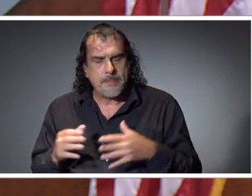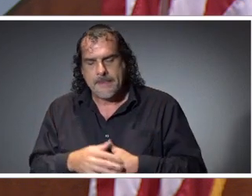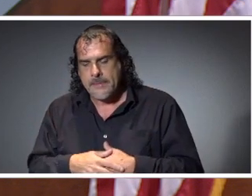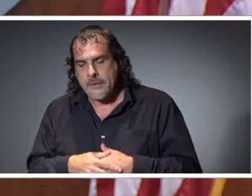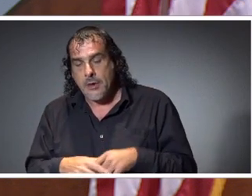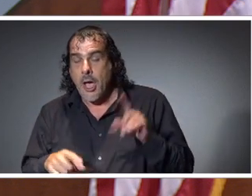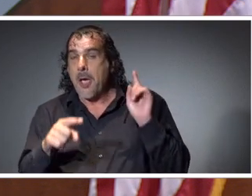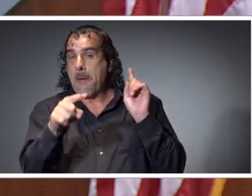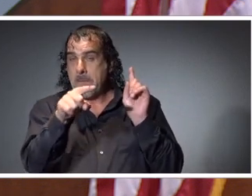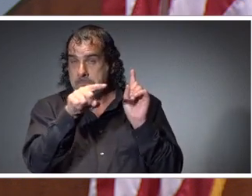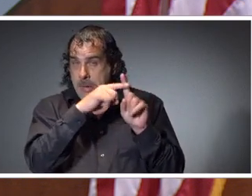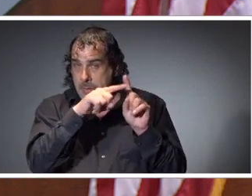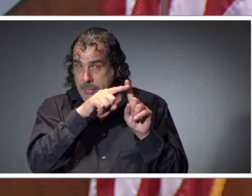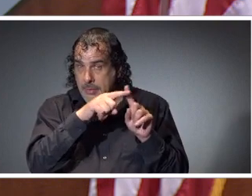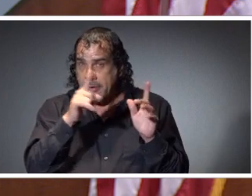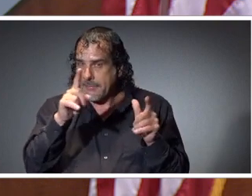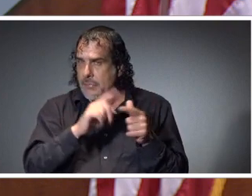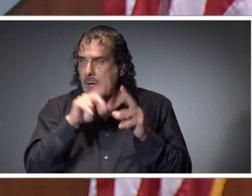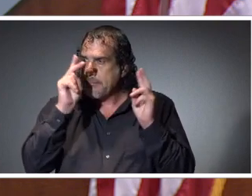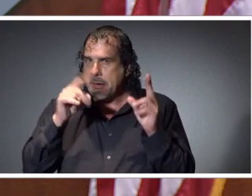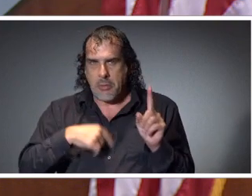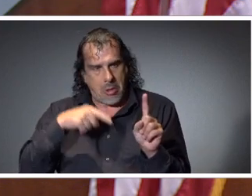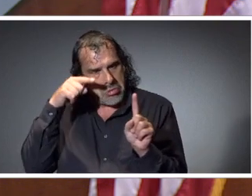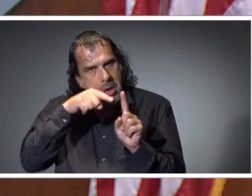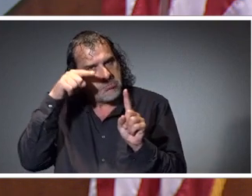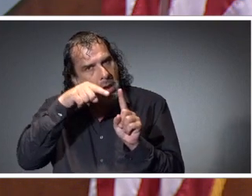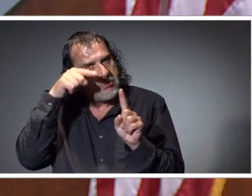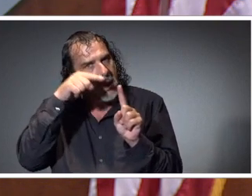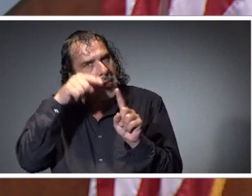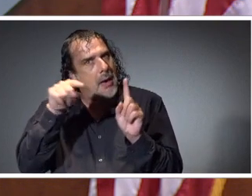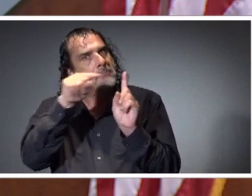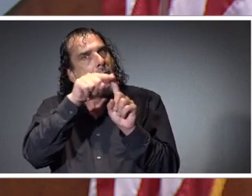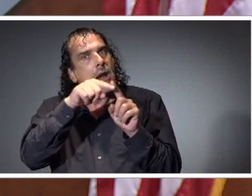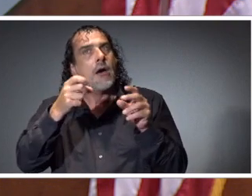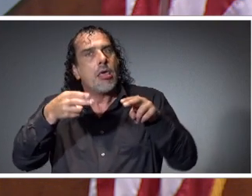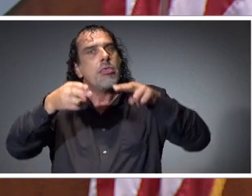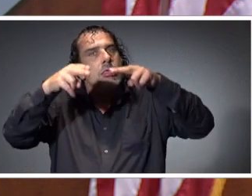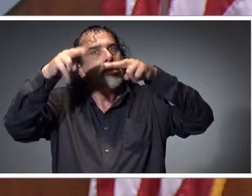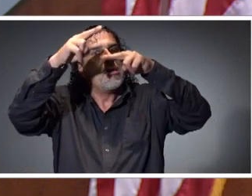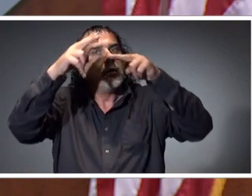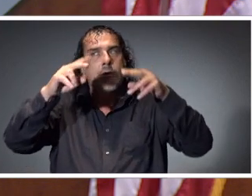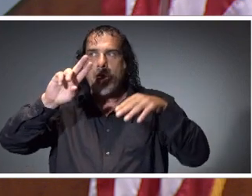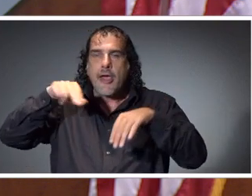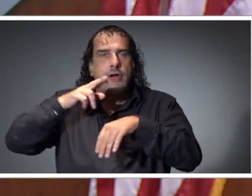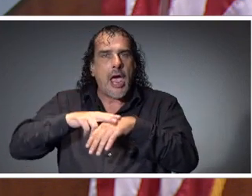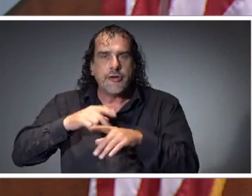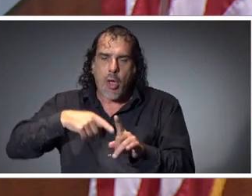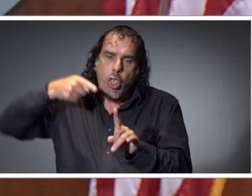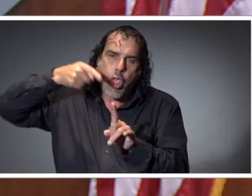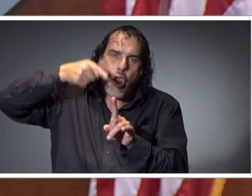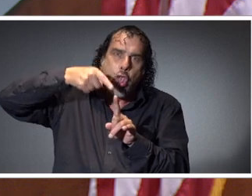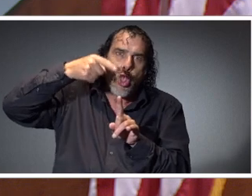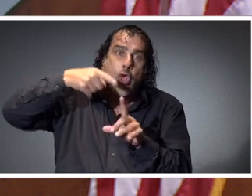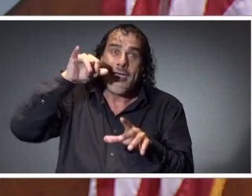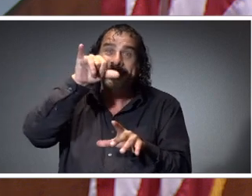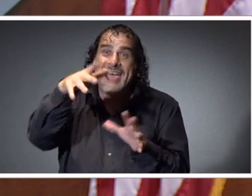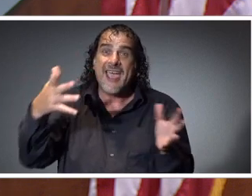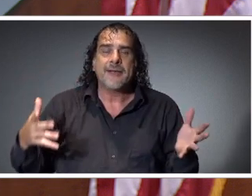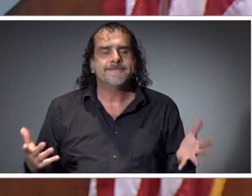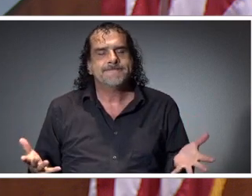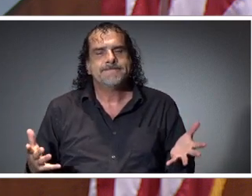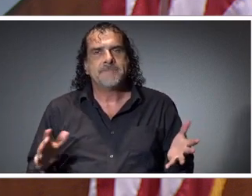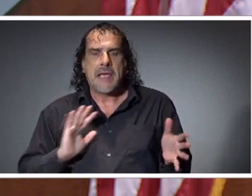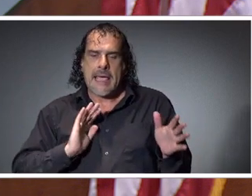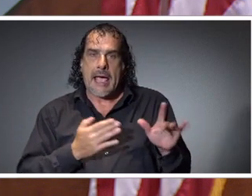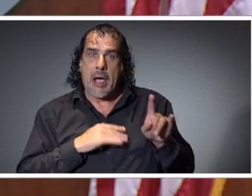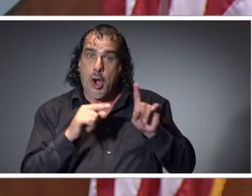obviously been a topic that is of interest certainly to some in the national media, our test